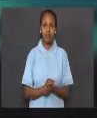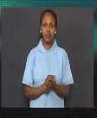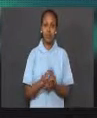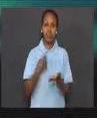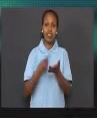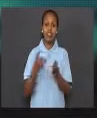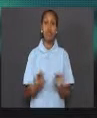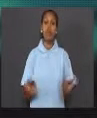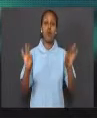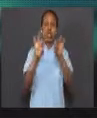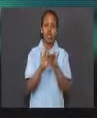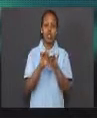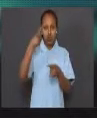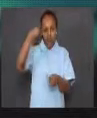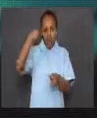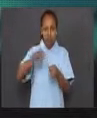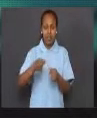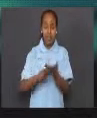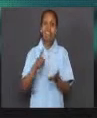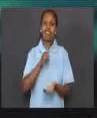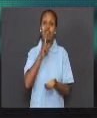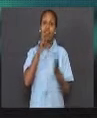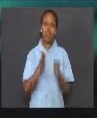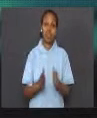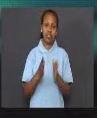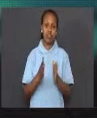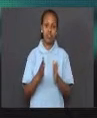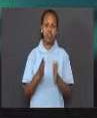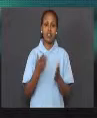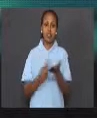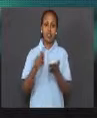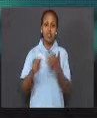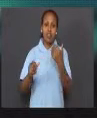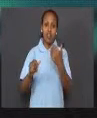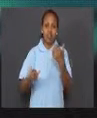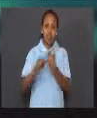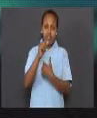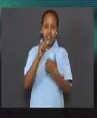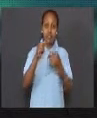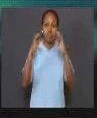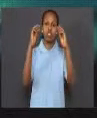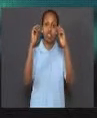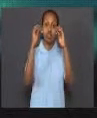It is important to remember this fact, as it will affect the solution.